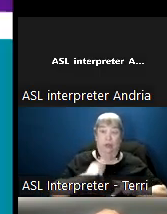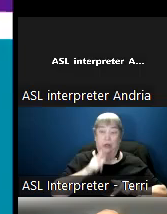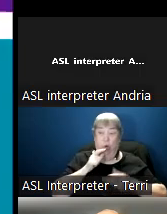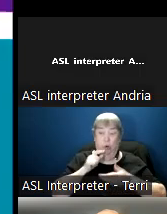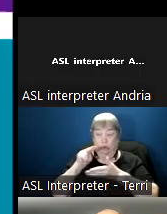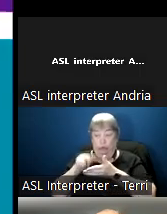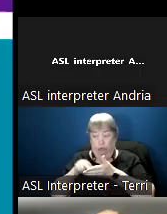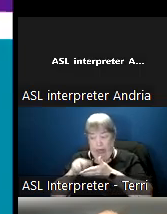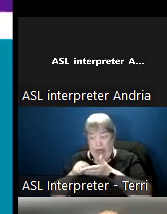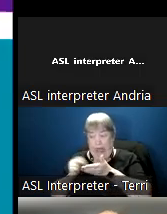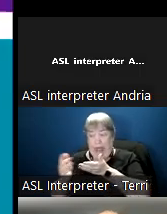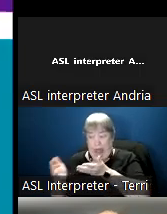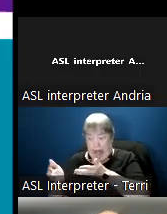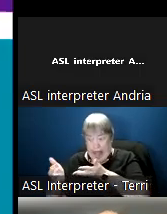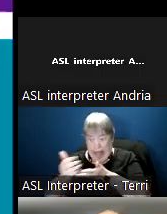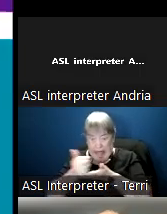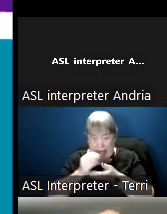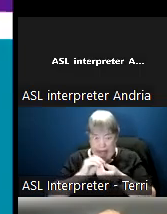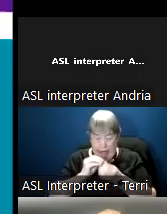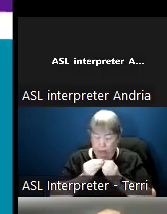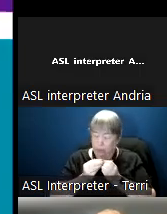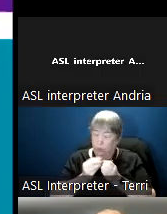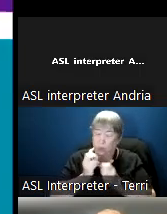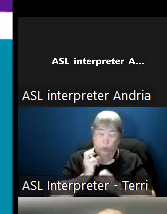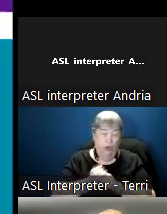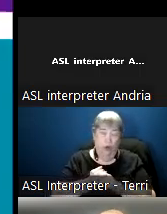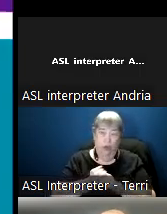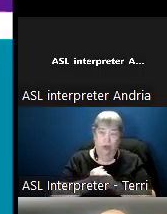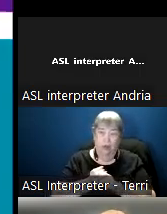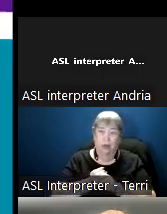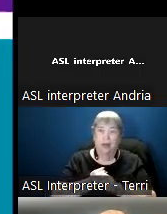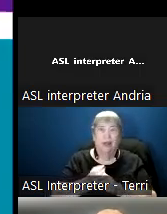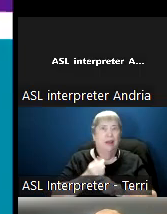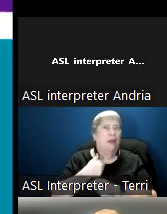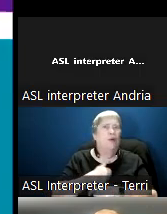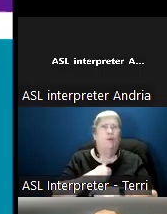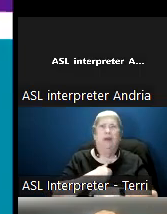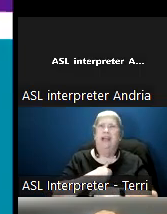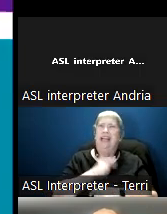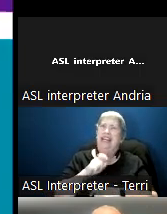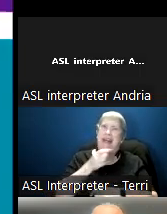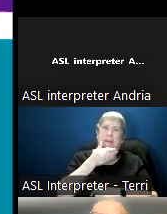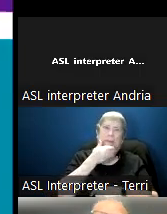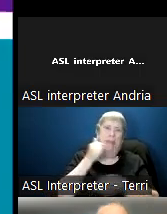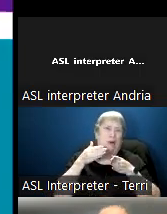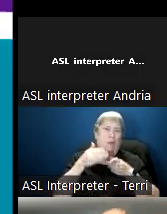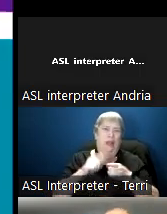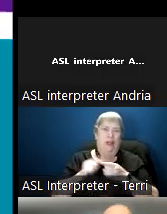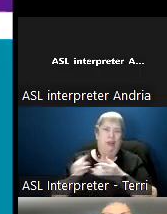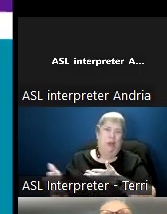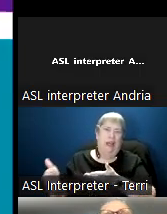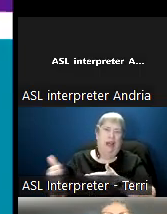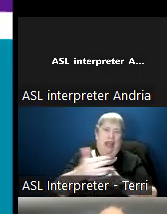it. And we are constantly looking to find a better way to get that data. We're